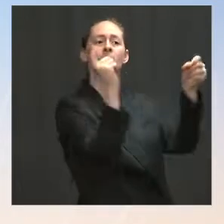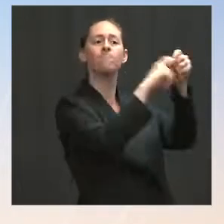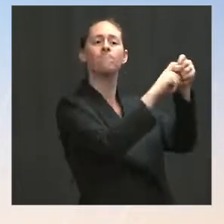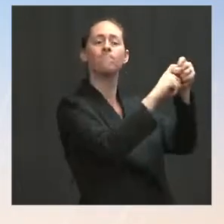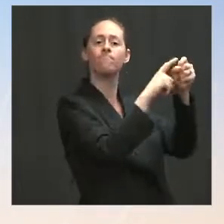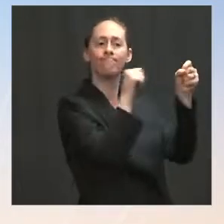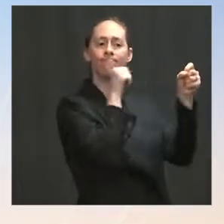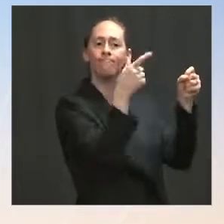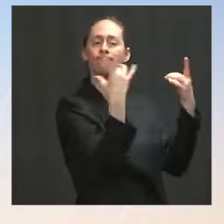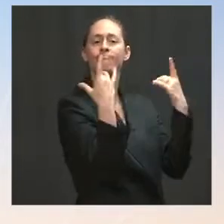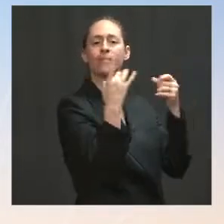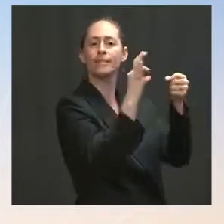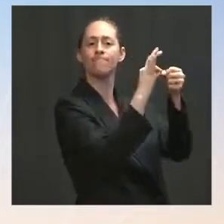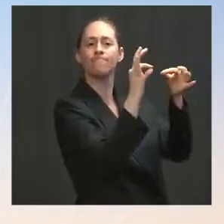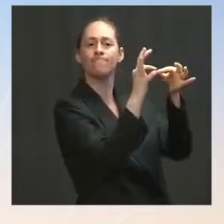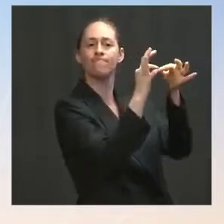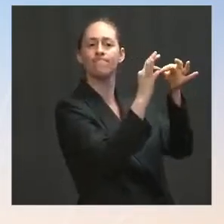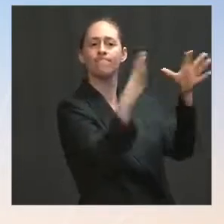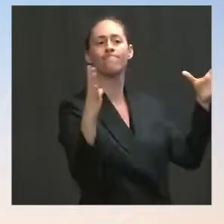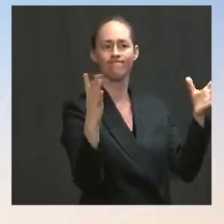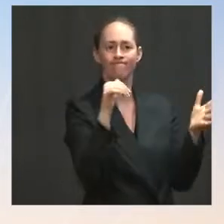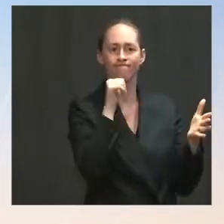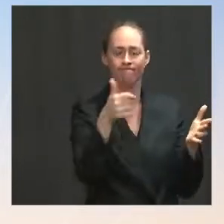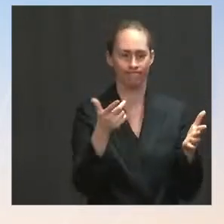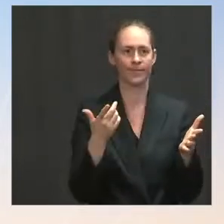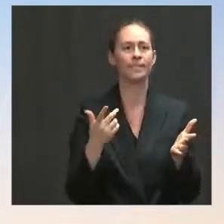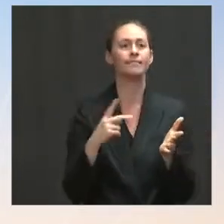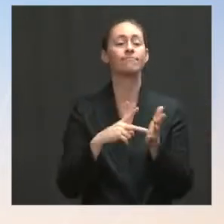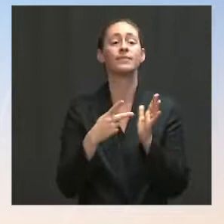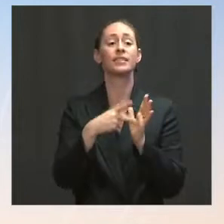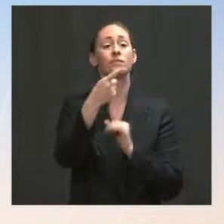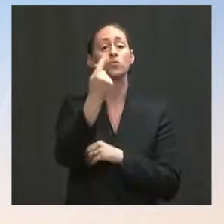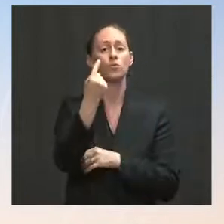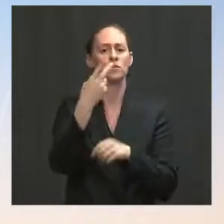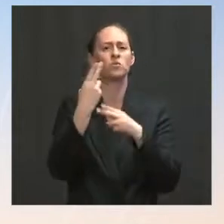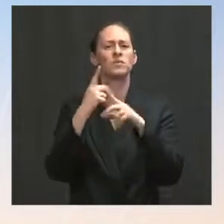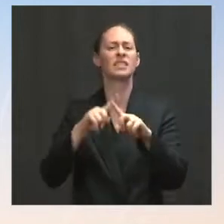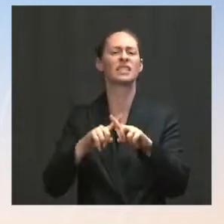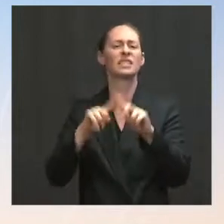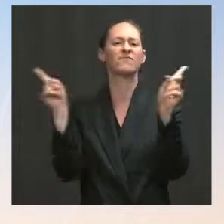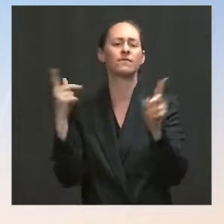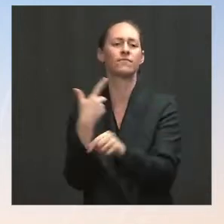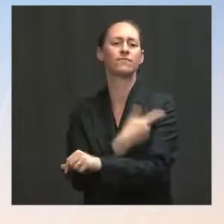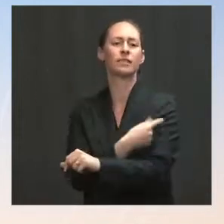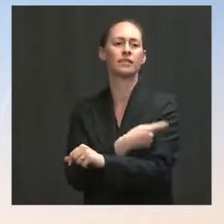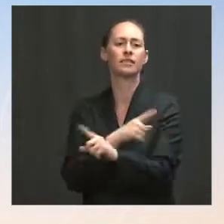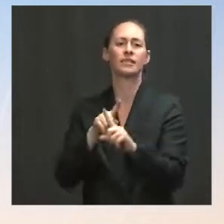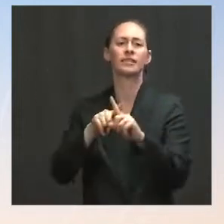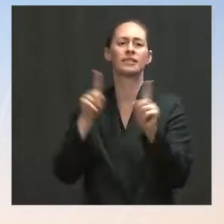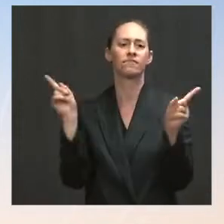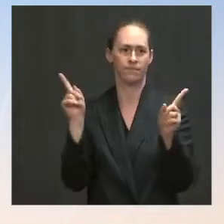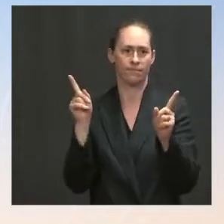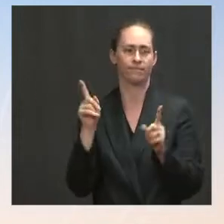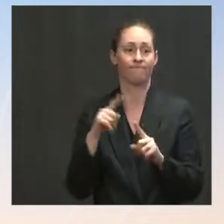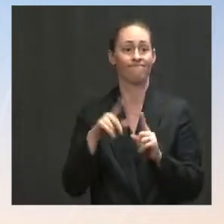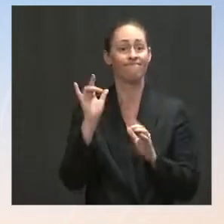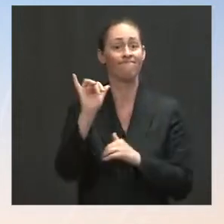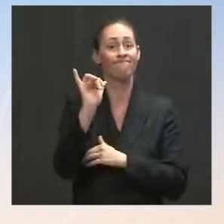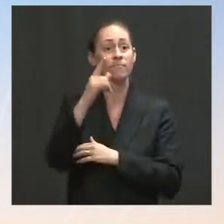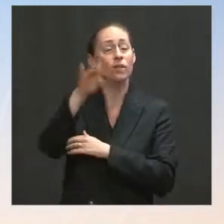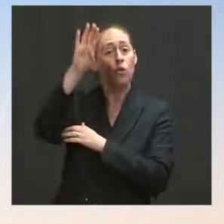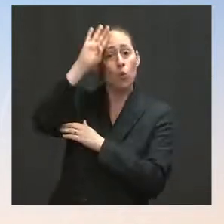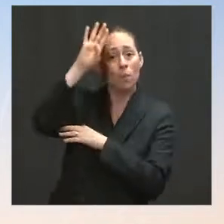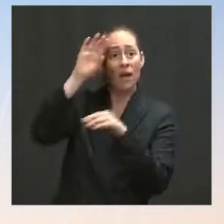Abdala vaccine, which the Pan American Health Organization has been out there urging Cuban scientists to publish their results